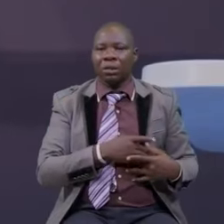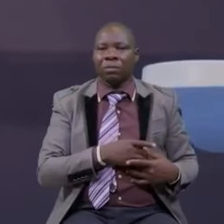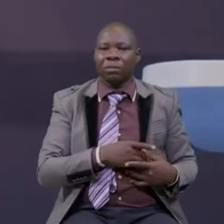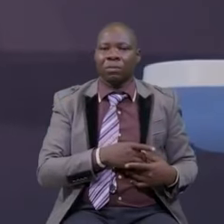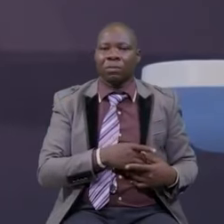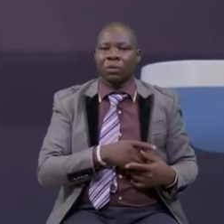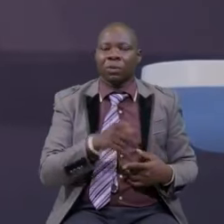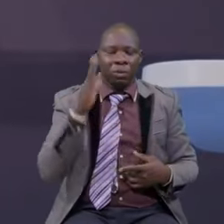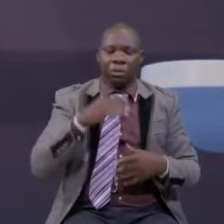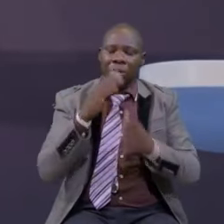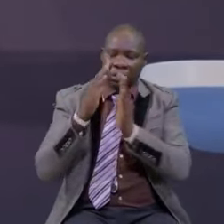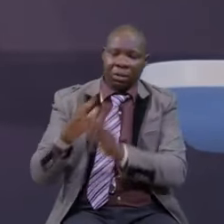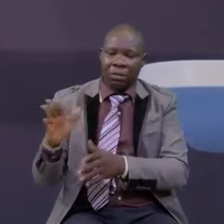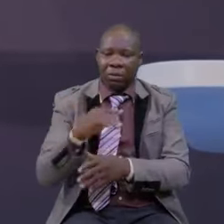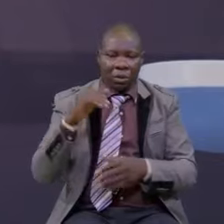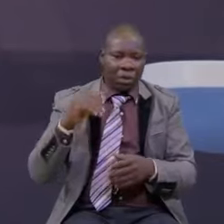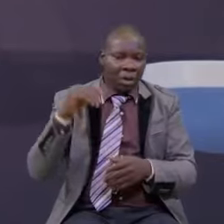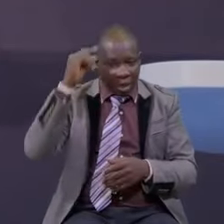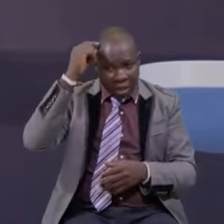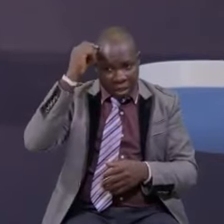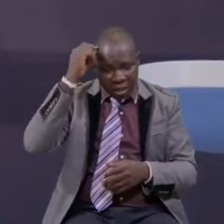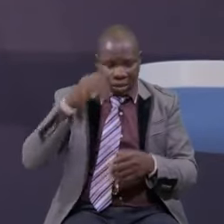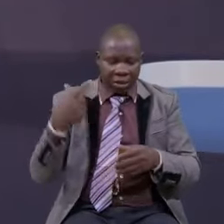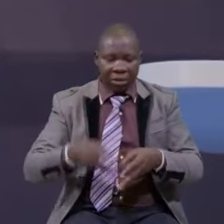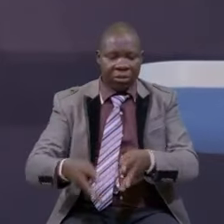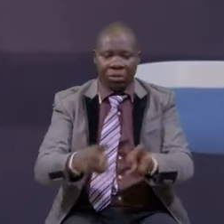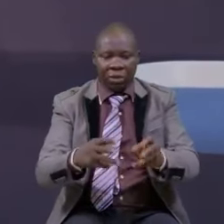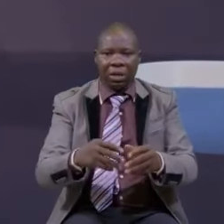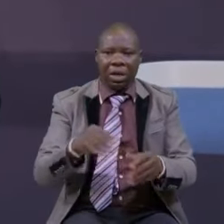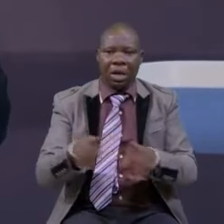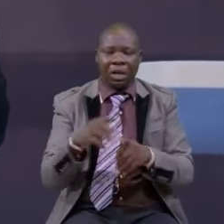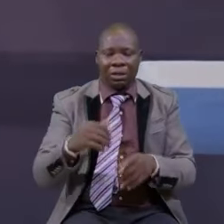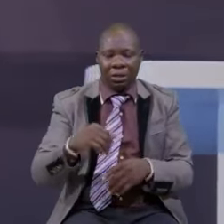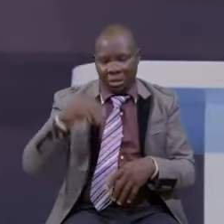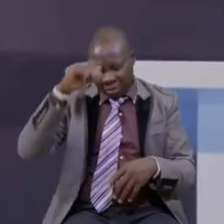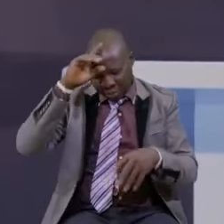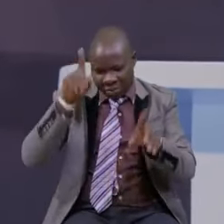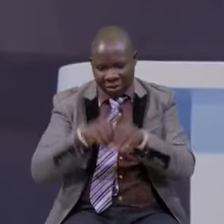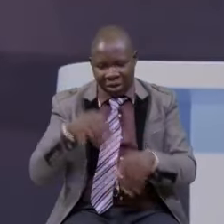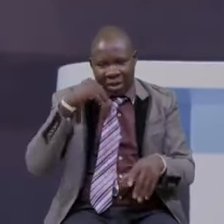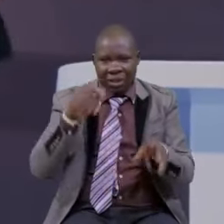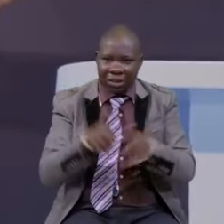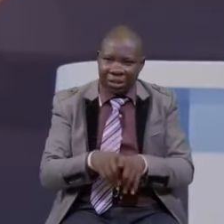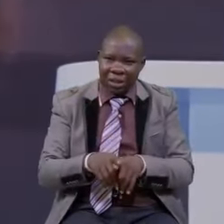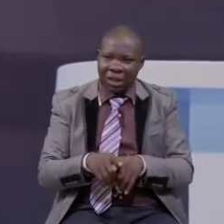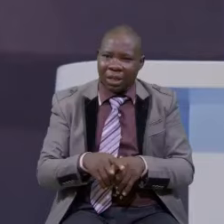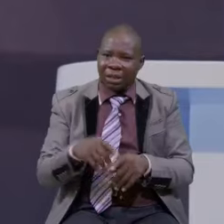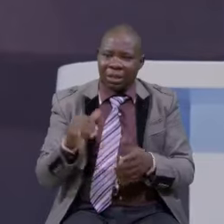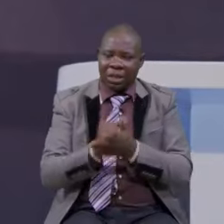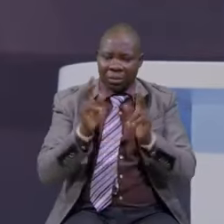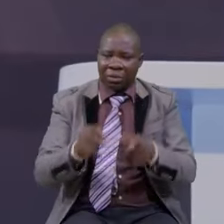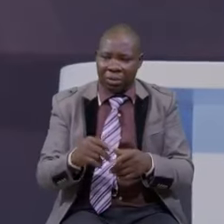know, sisters, and the fellow, while he's burning that and burning that, is telling all these jokes that